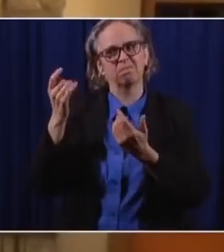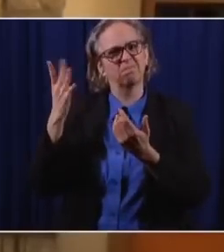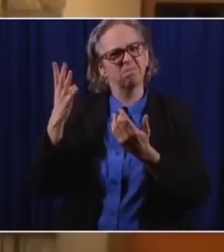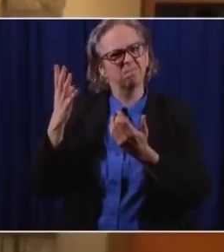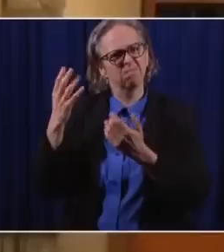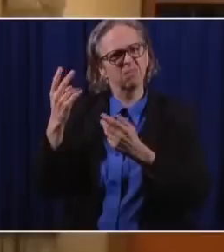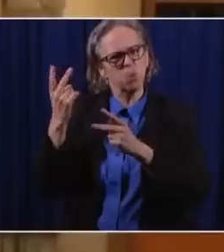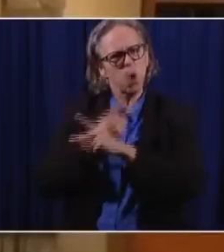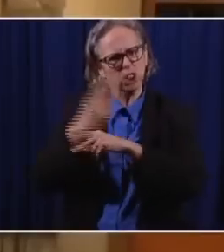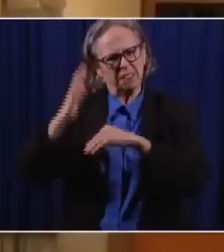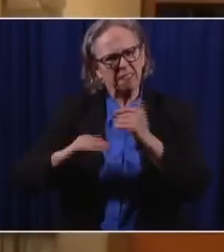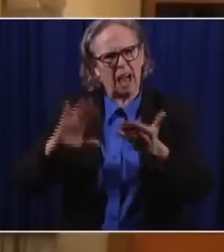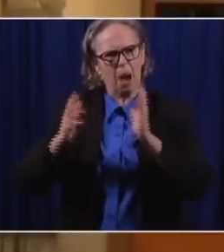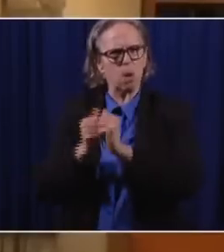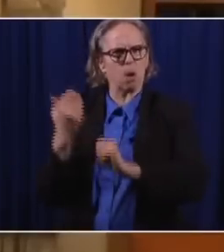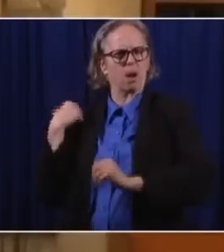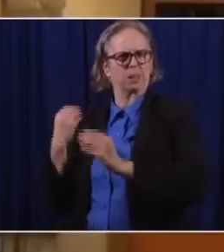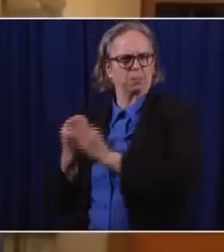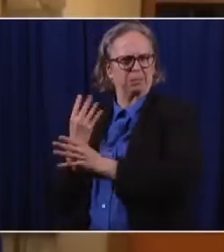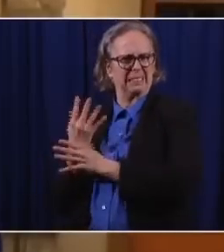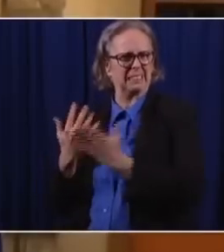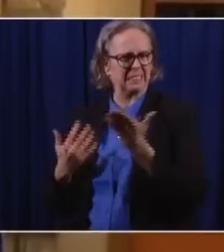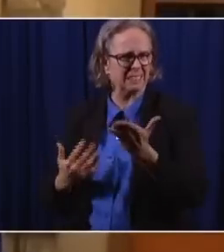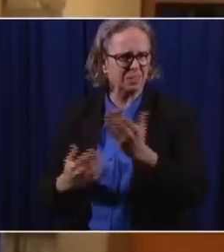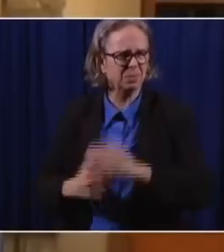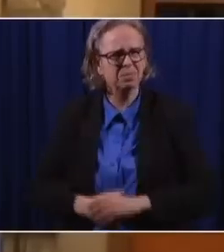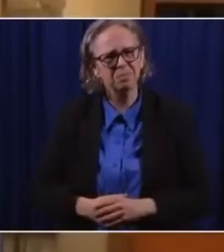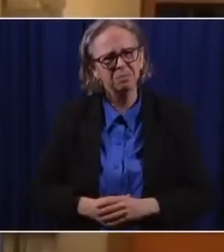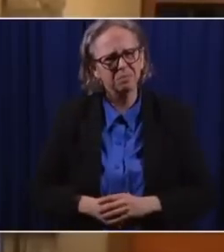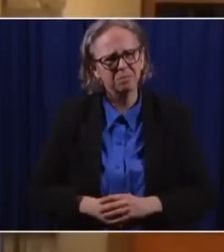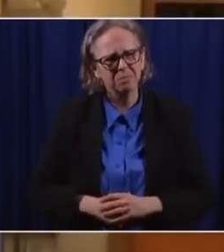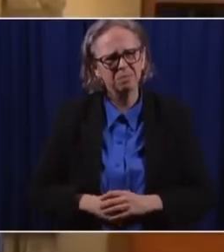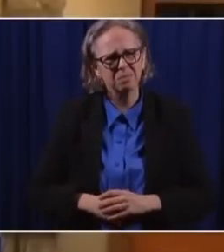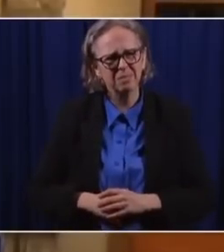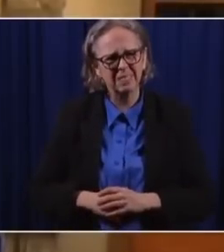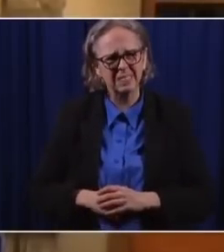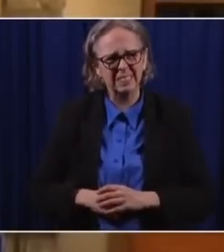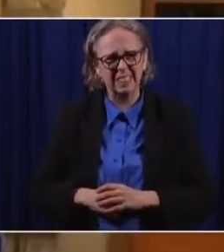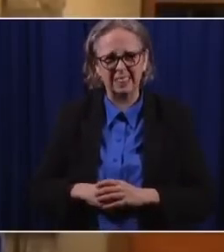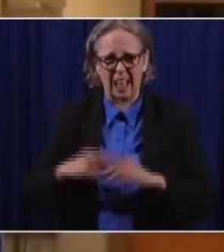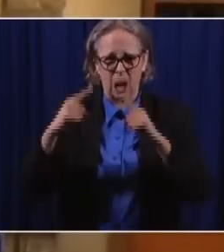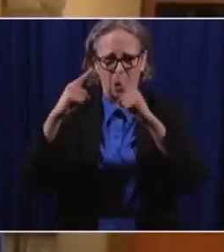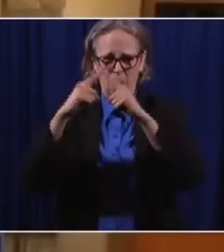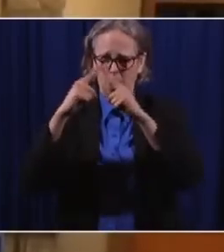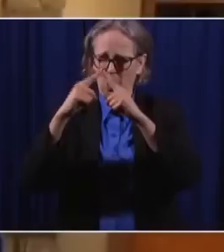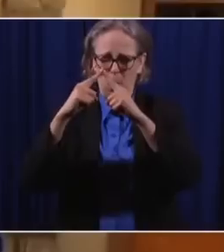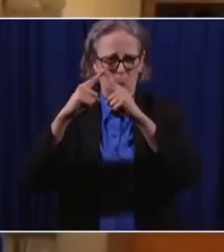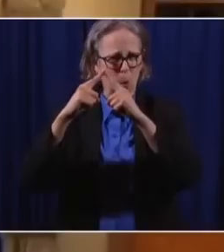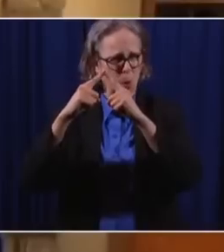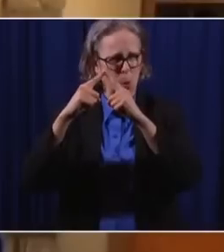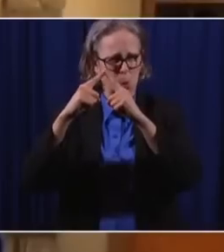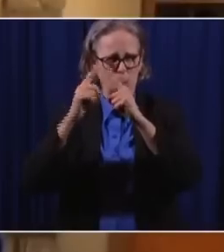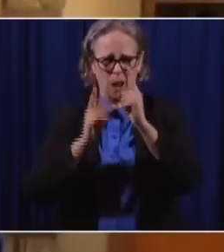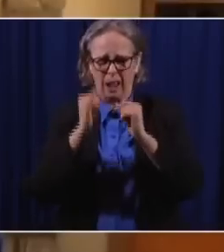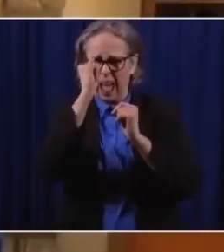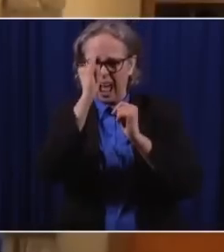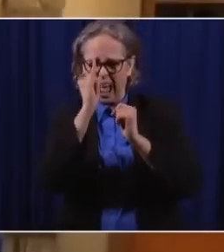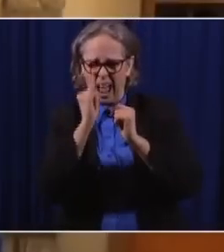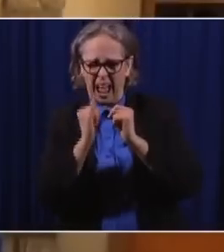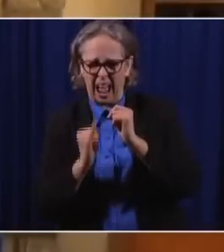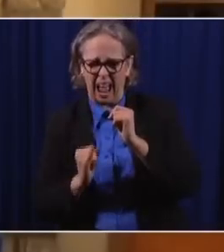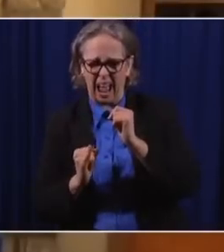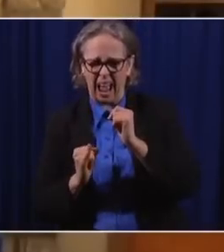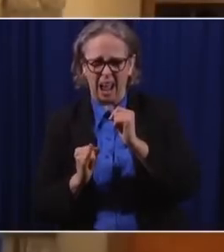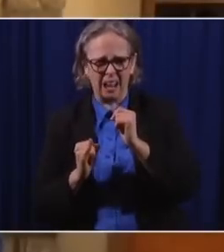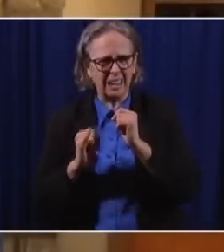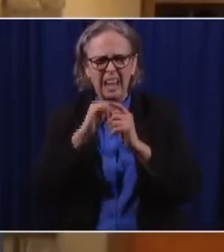is the incomplete data over here. And again, this is not filled in yet, but if it continues